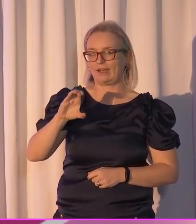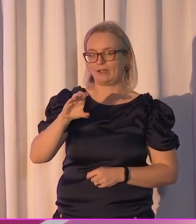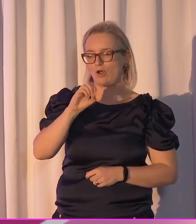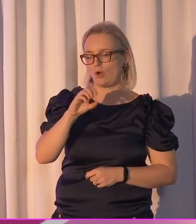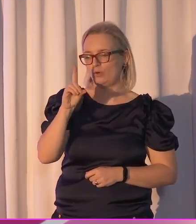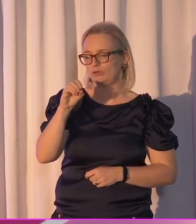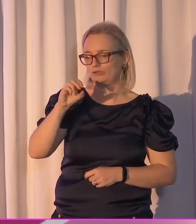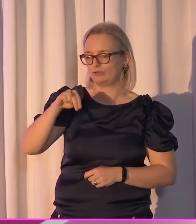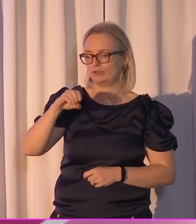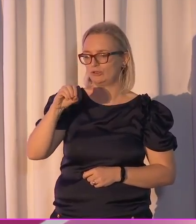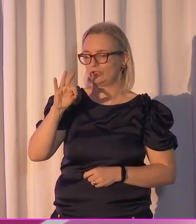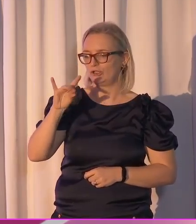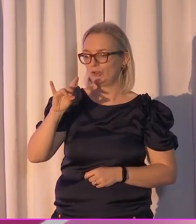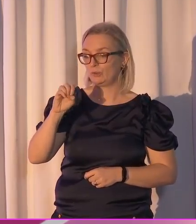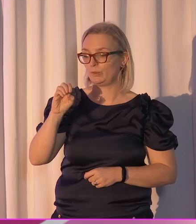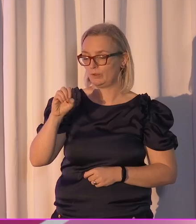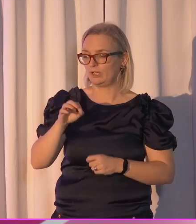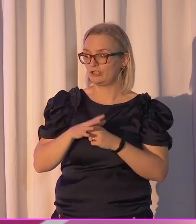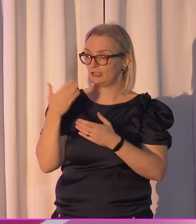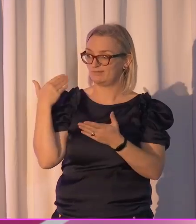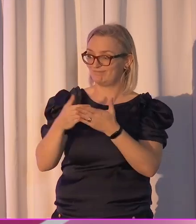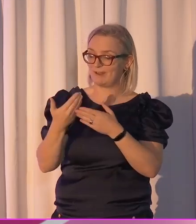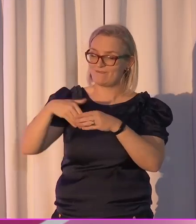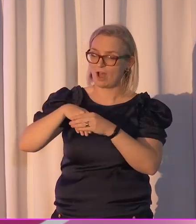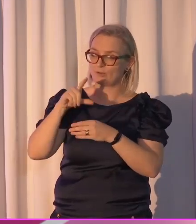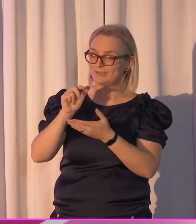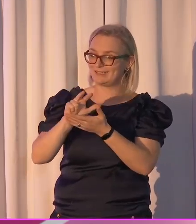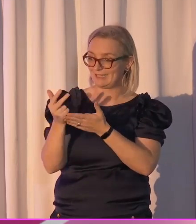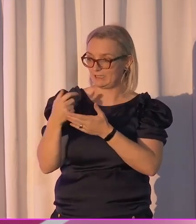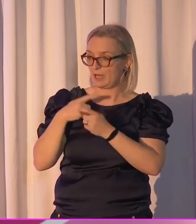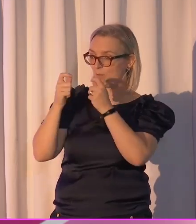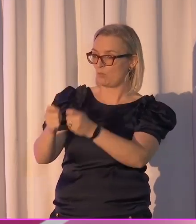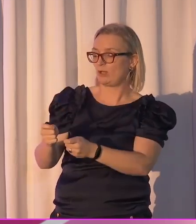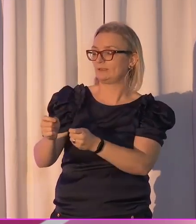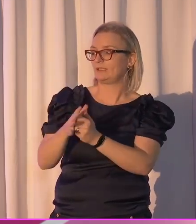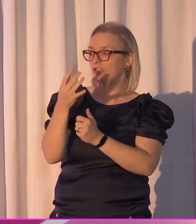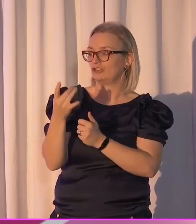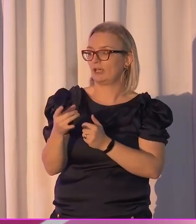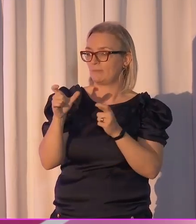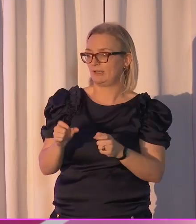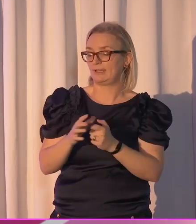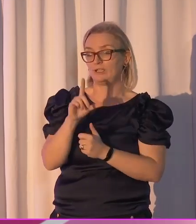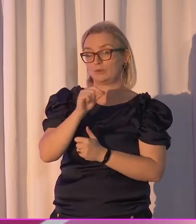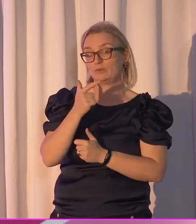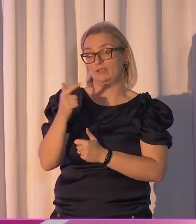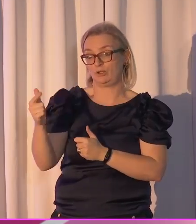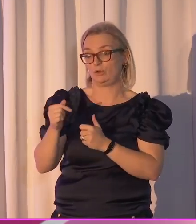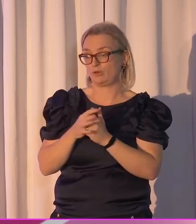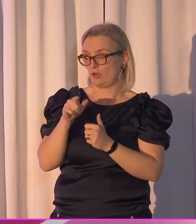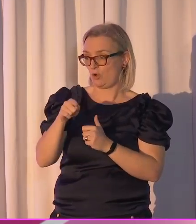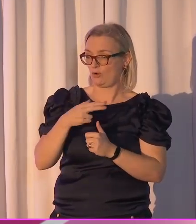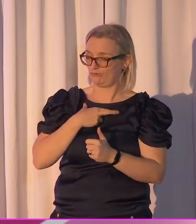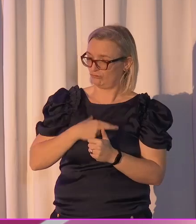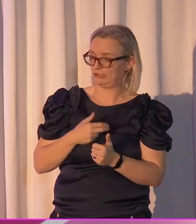has served on the authority since 2018 and she was appointed chairperson in September 2022. And she brings a wealth